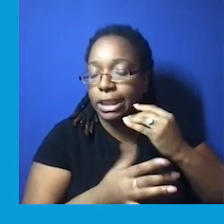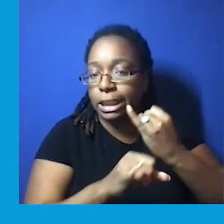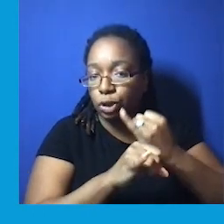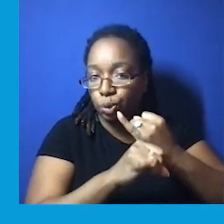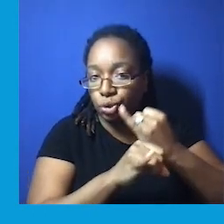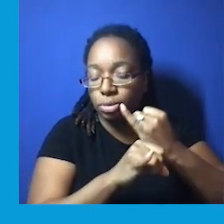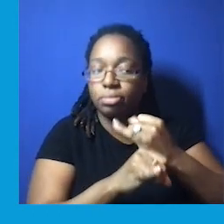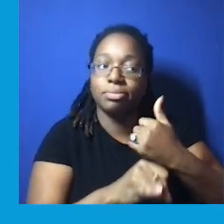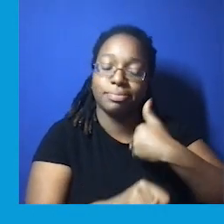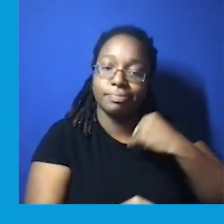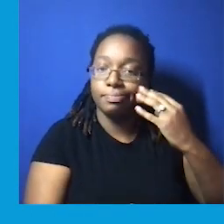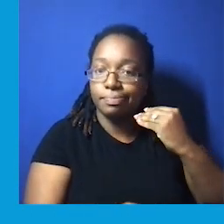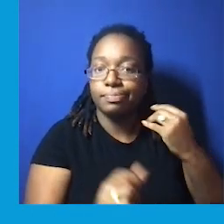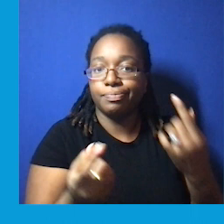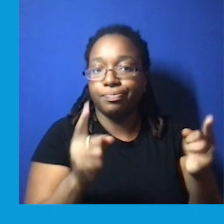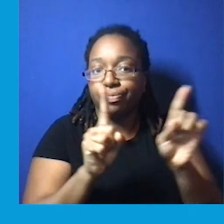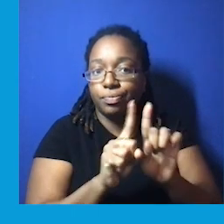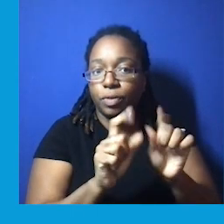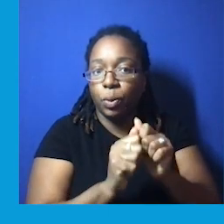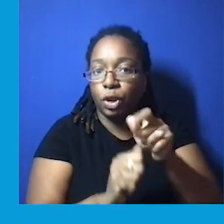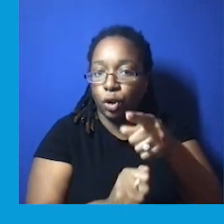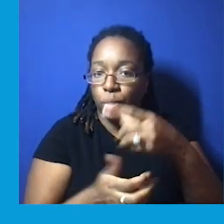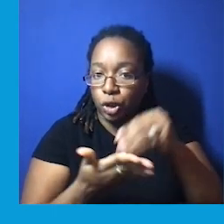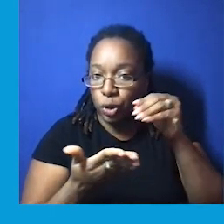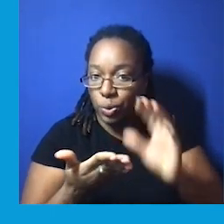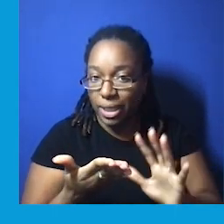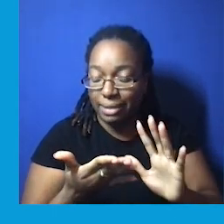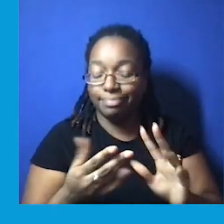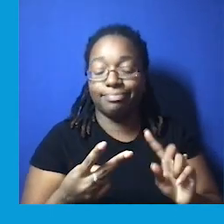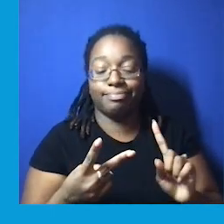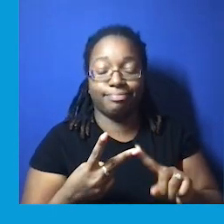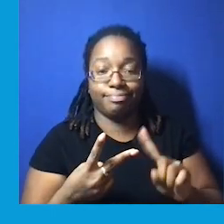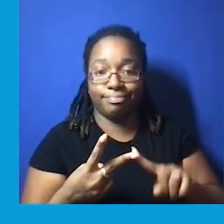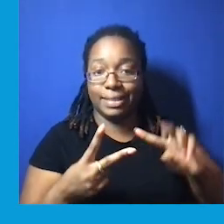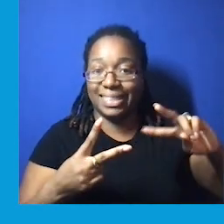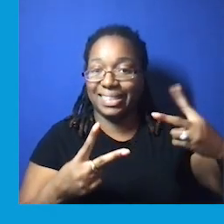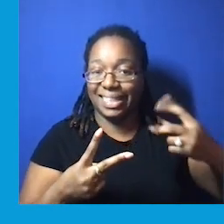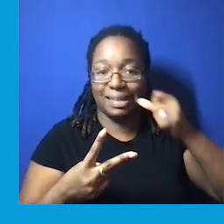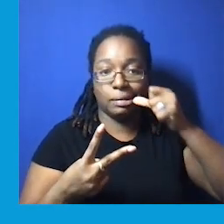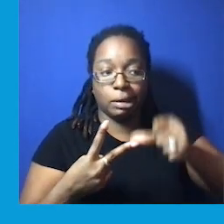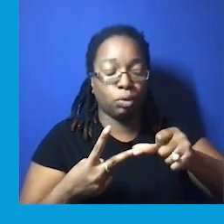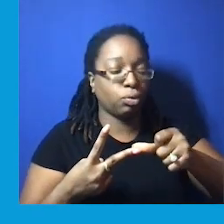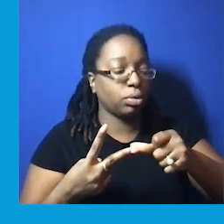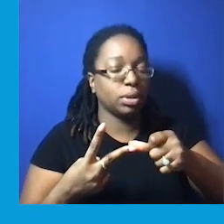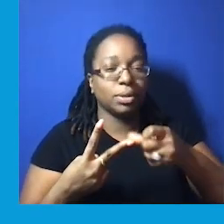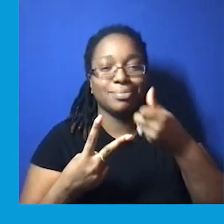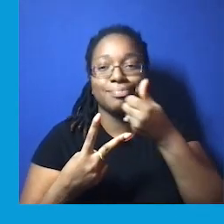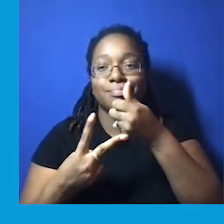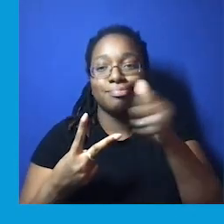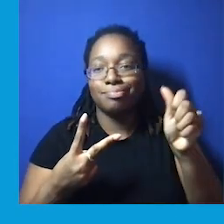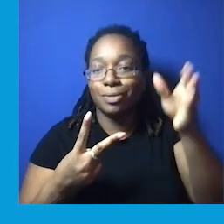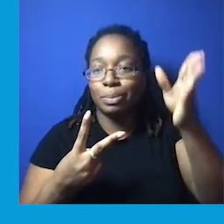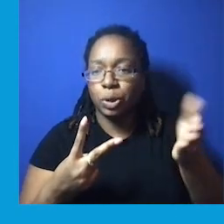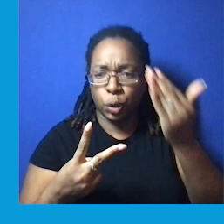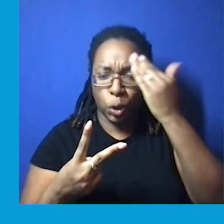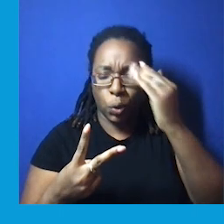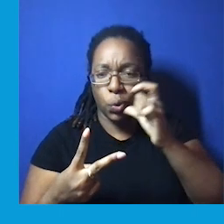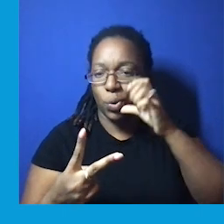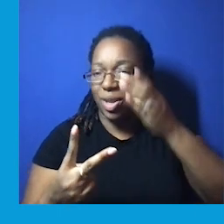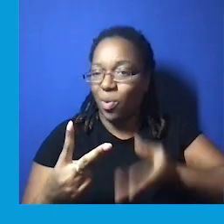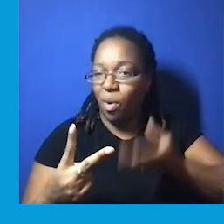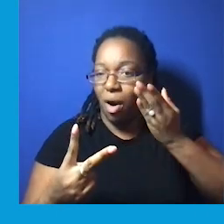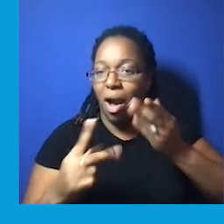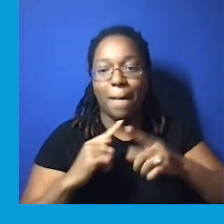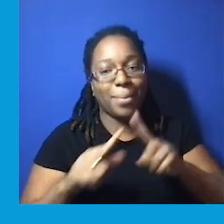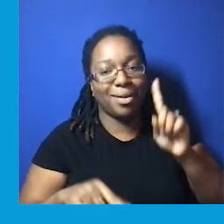has experience with you as a student. The other letter can be from anyone that knows you. However, it